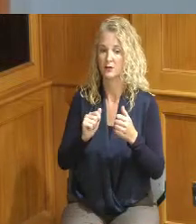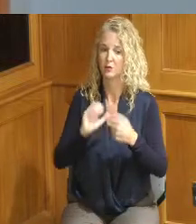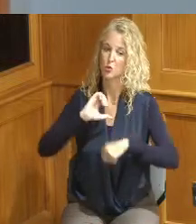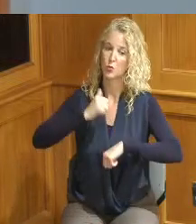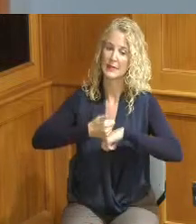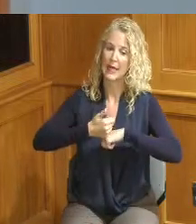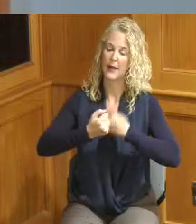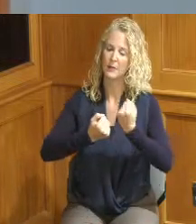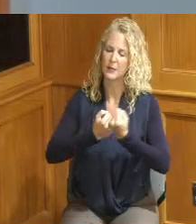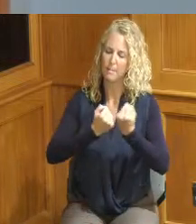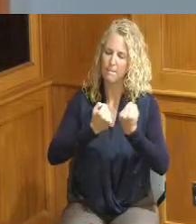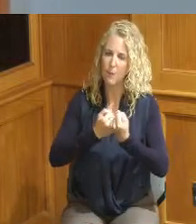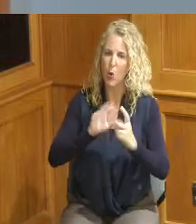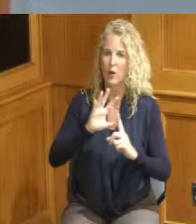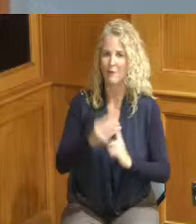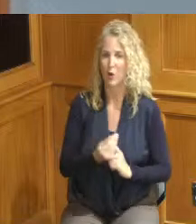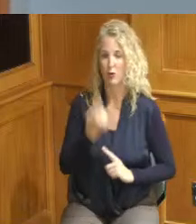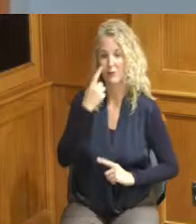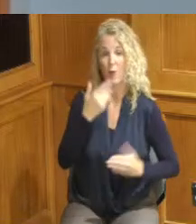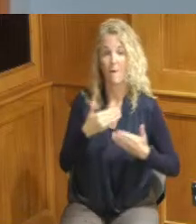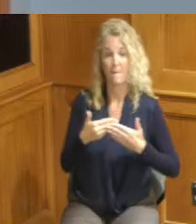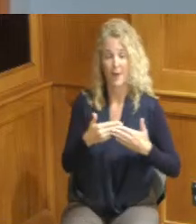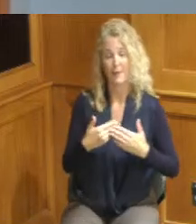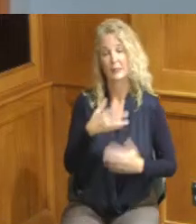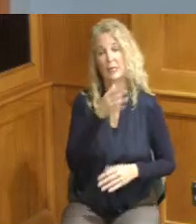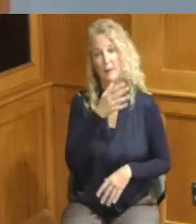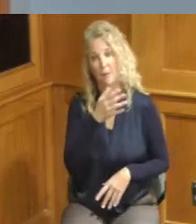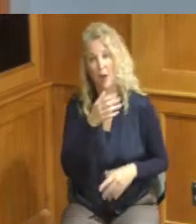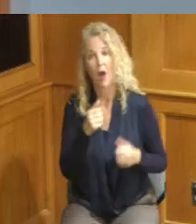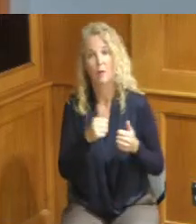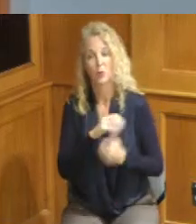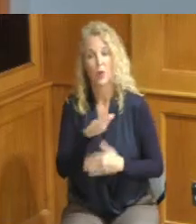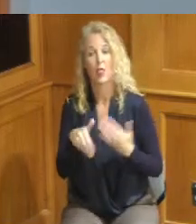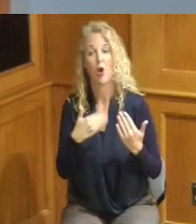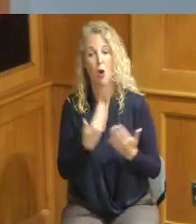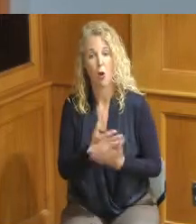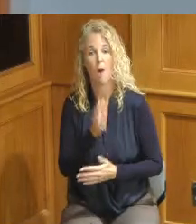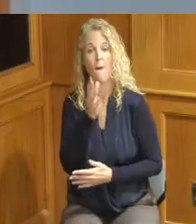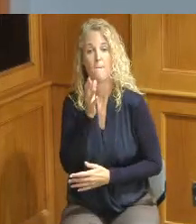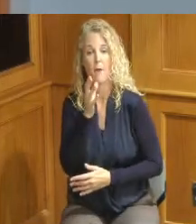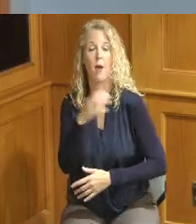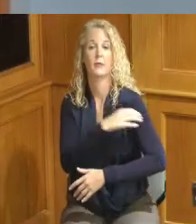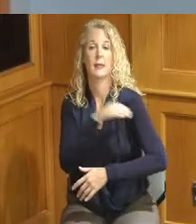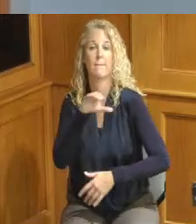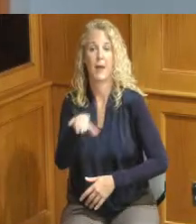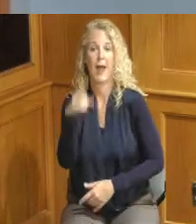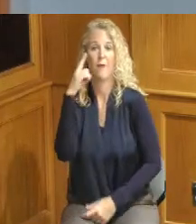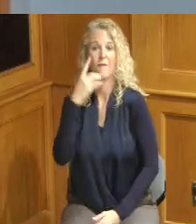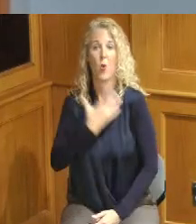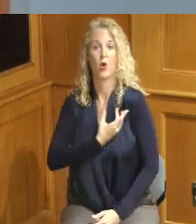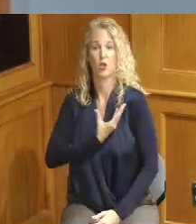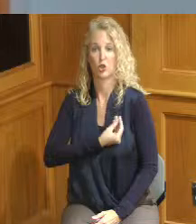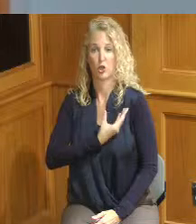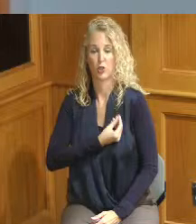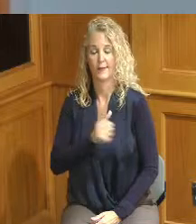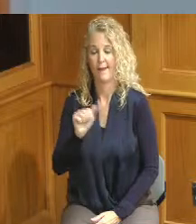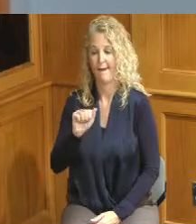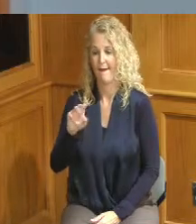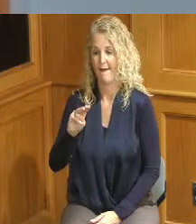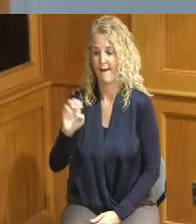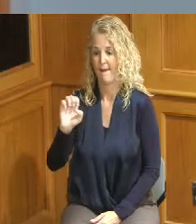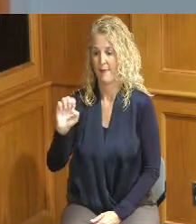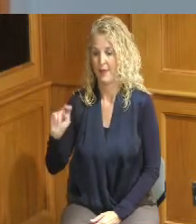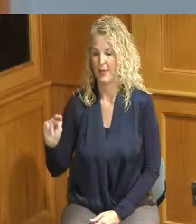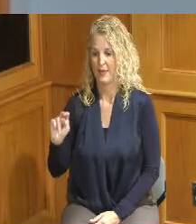of support for moms and babies through her work with All Moms Empowered to Nurse, also known as